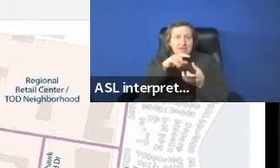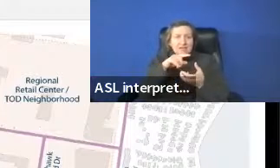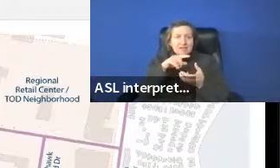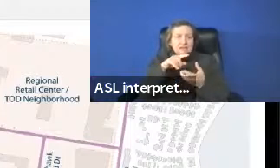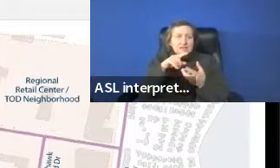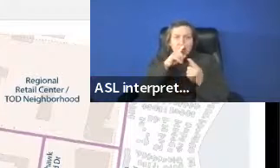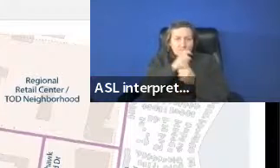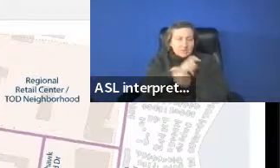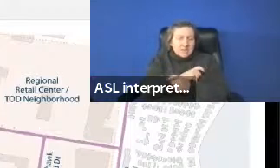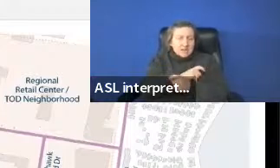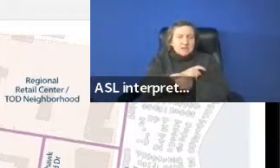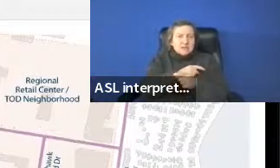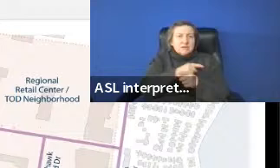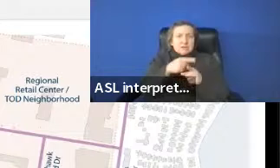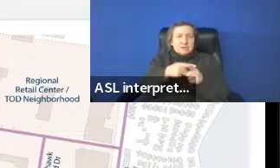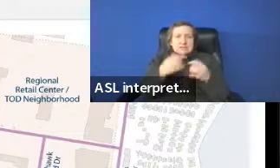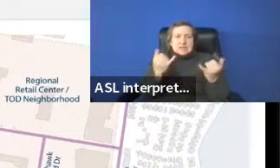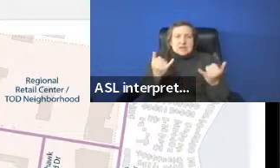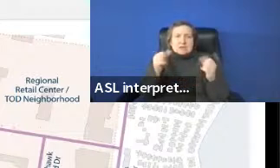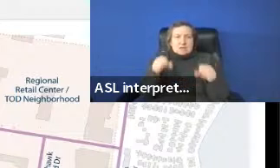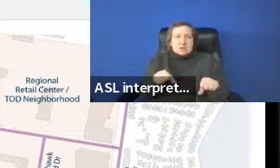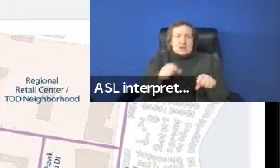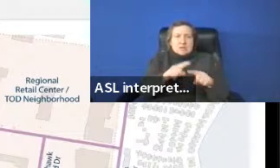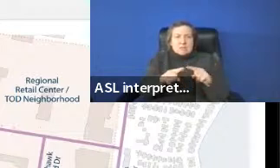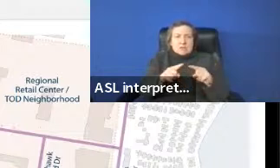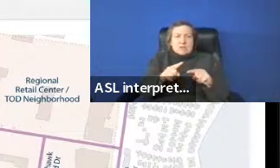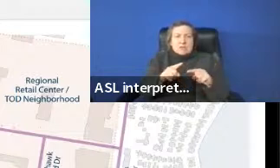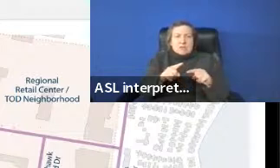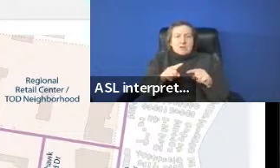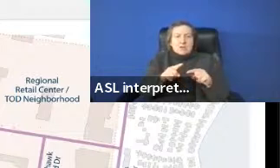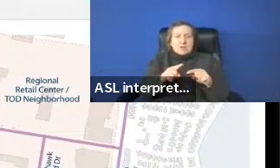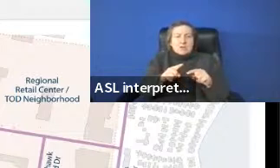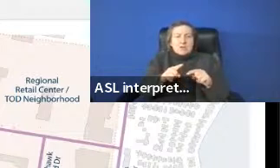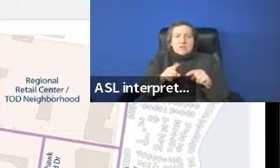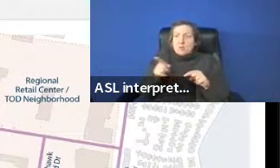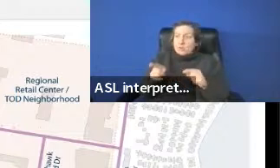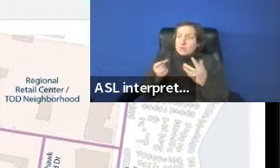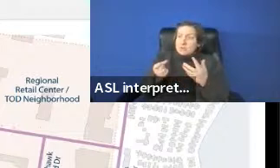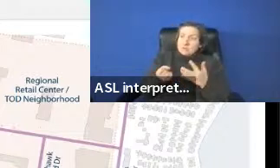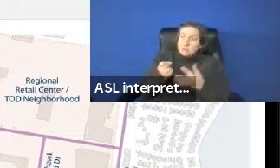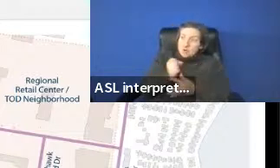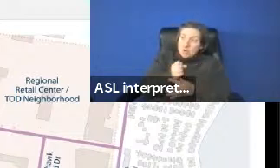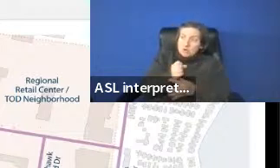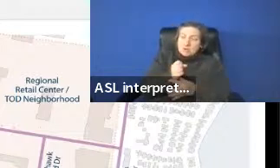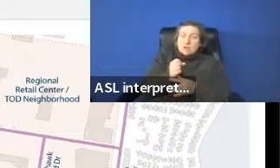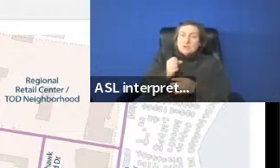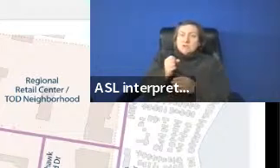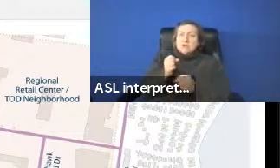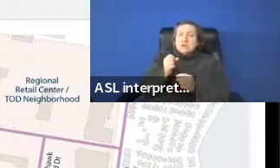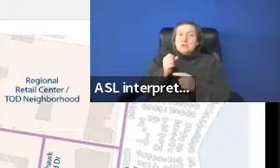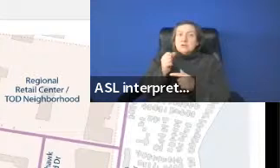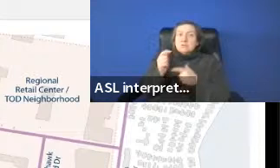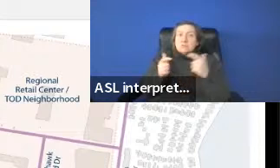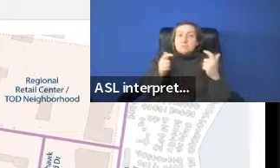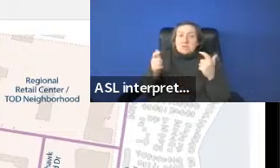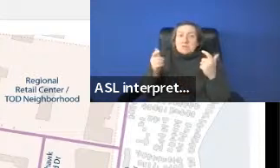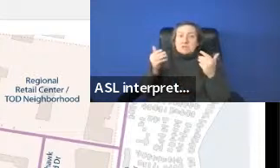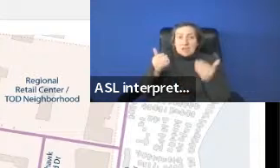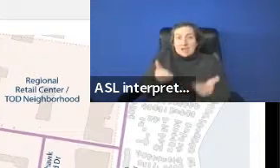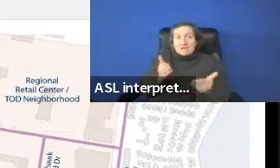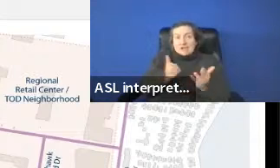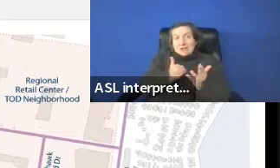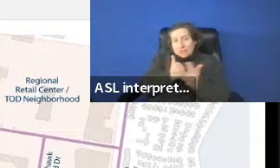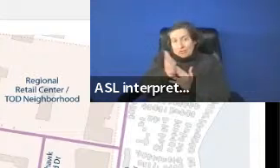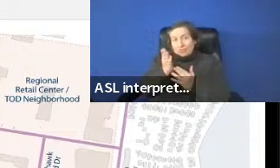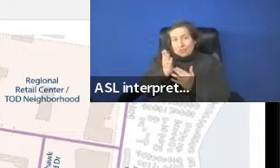complicated intersection. You can do that today. You can't do it in. So this prioritizes big, heavy through